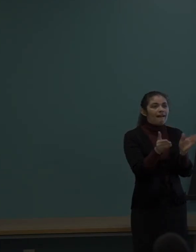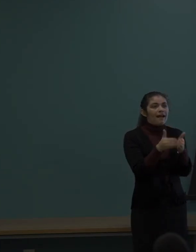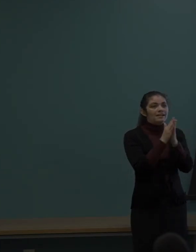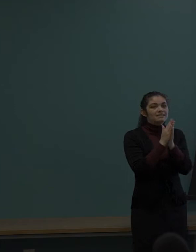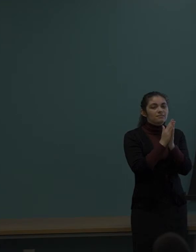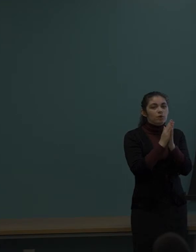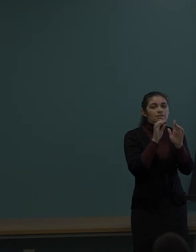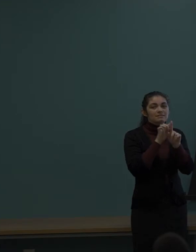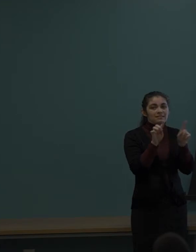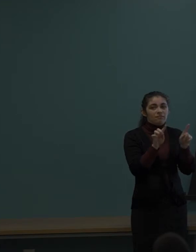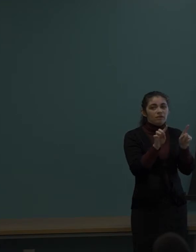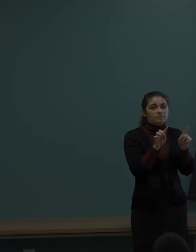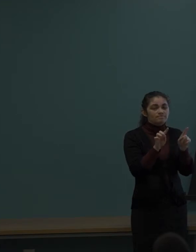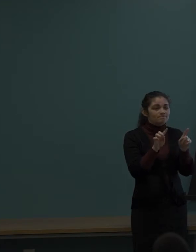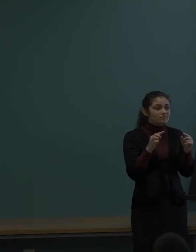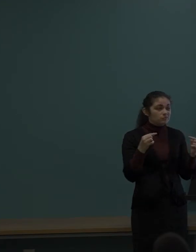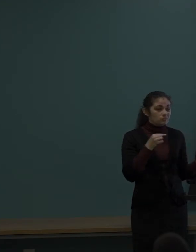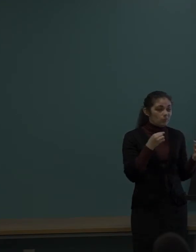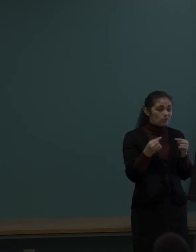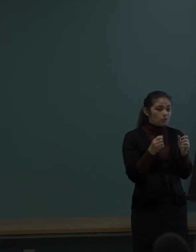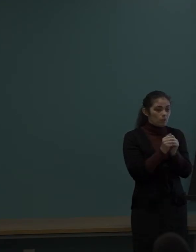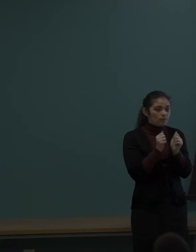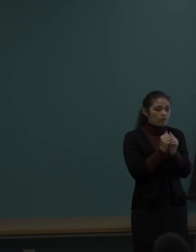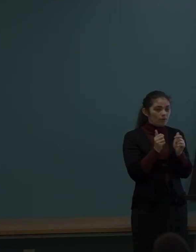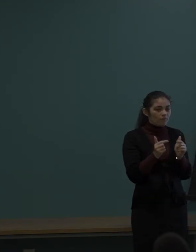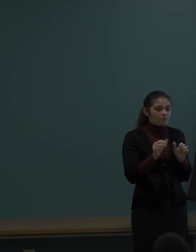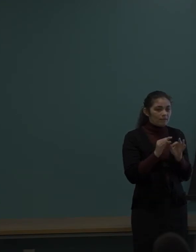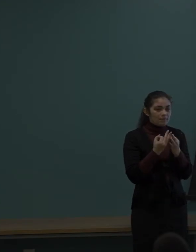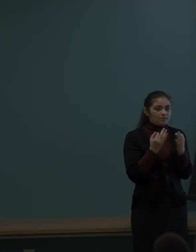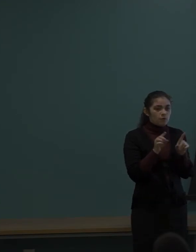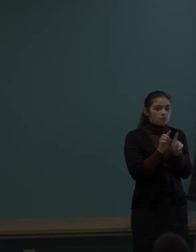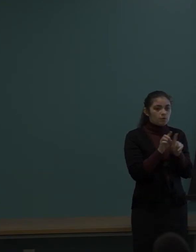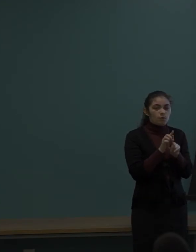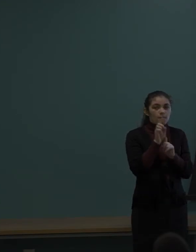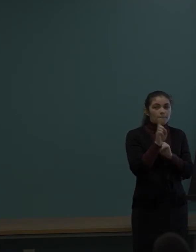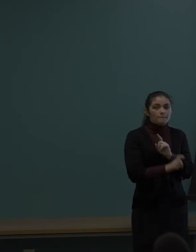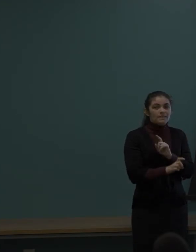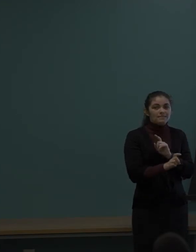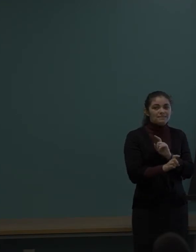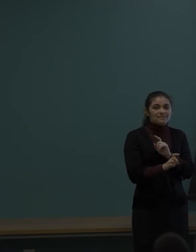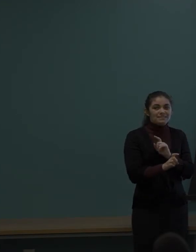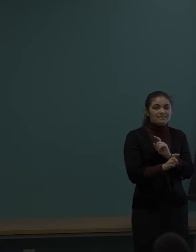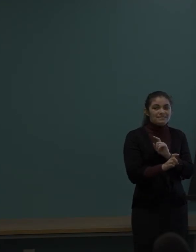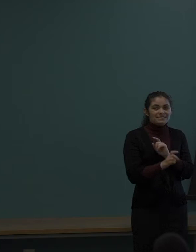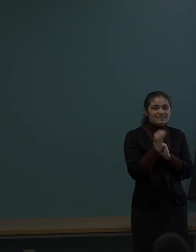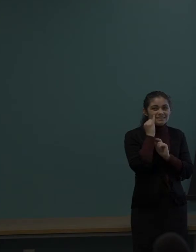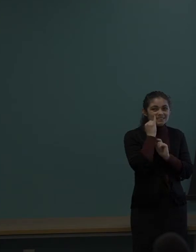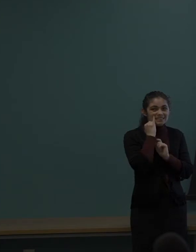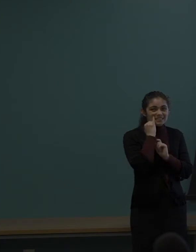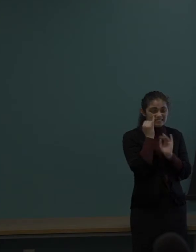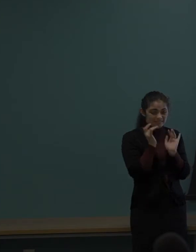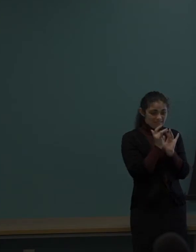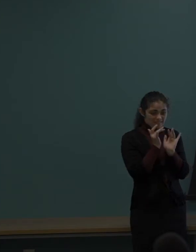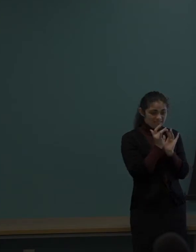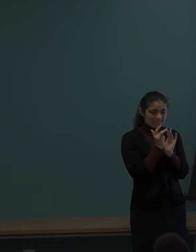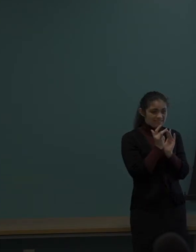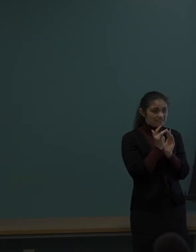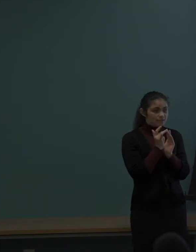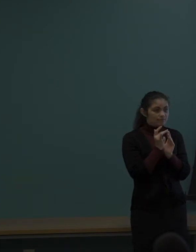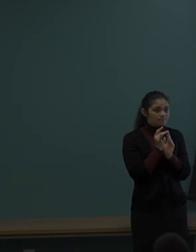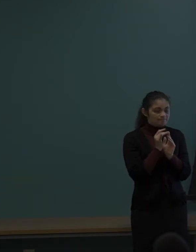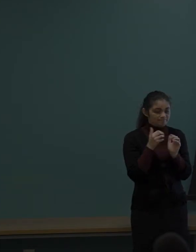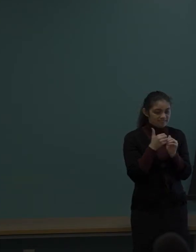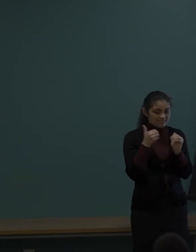them difficult questions about their interactions with their loved ones. And then we have to take a difficult step if they are contacts, putting them